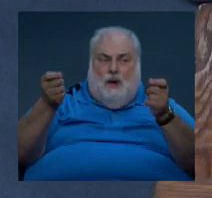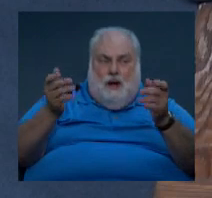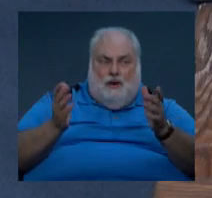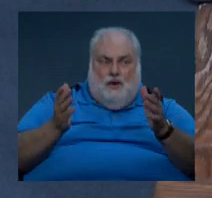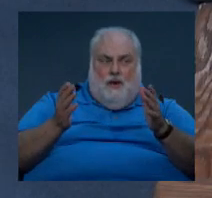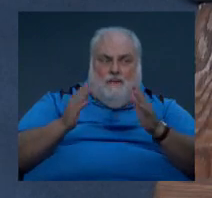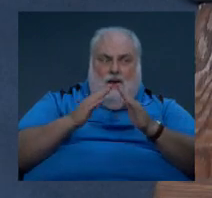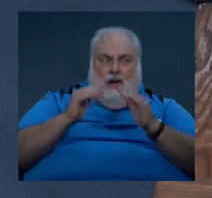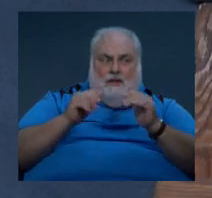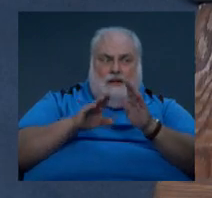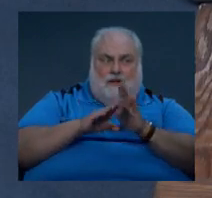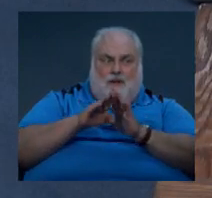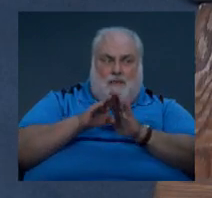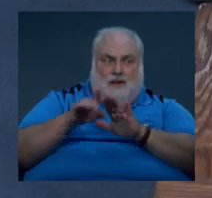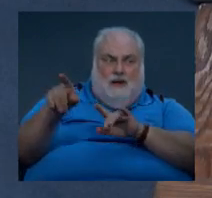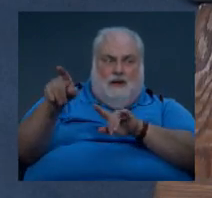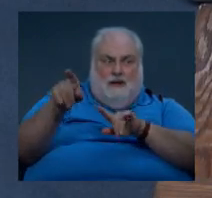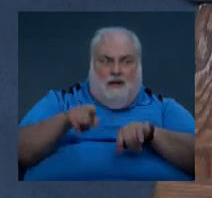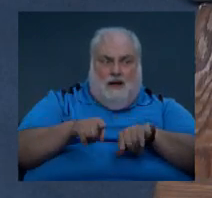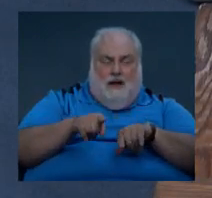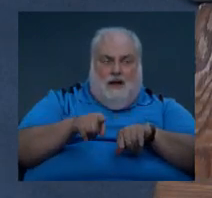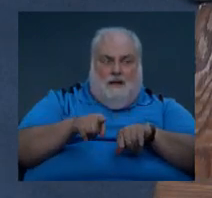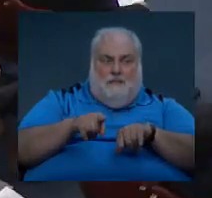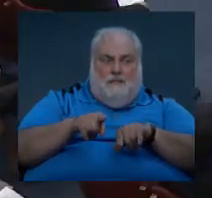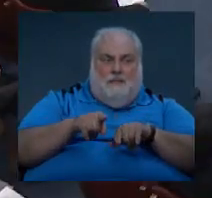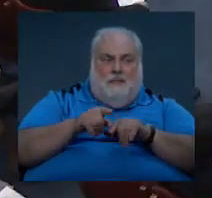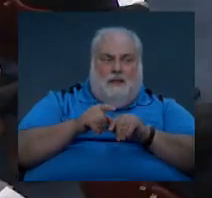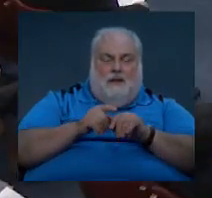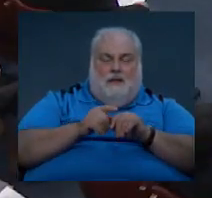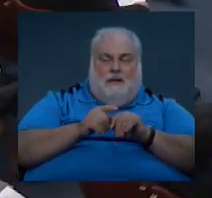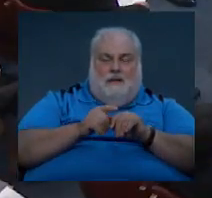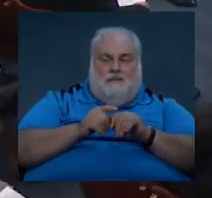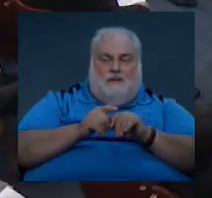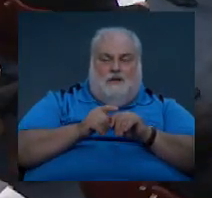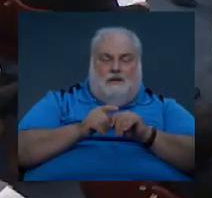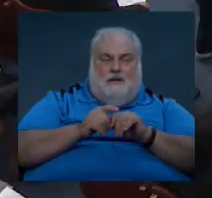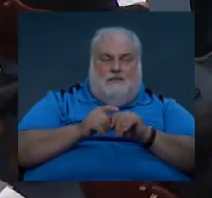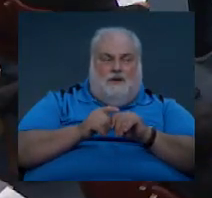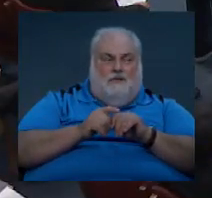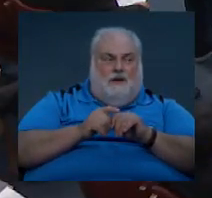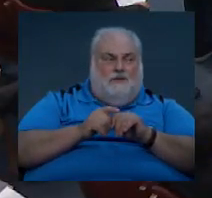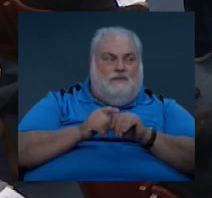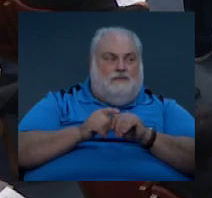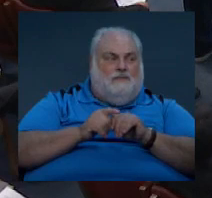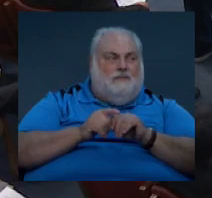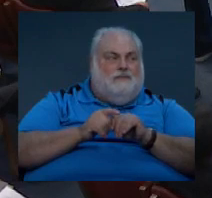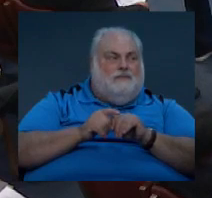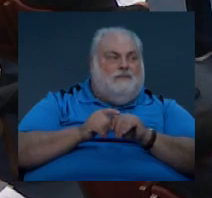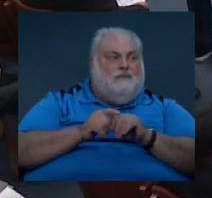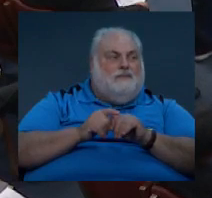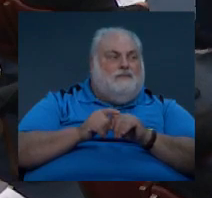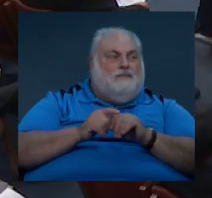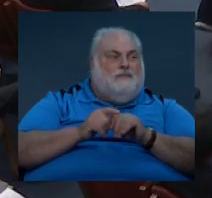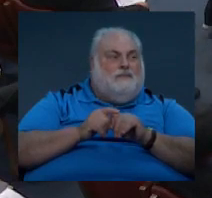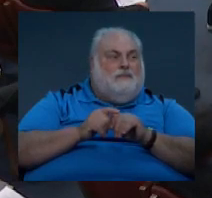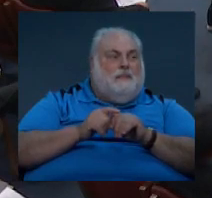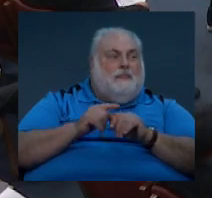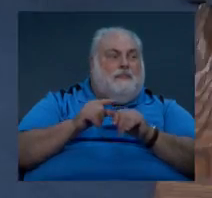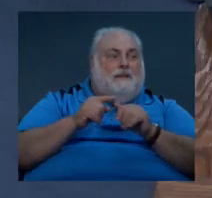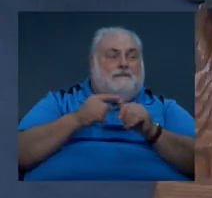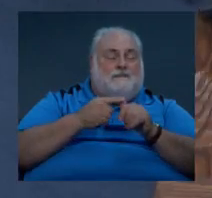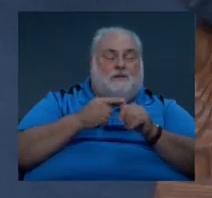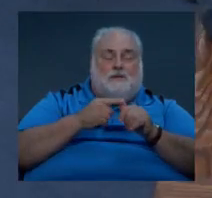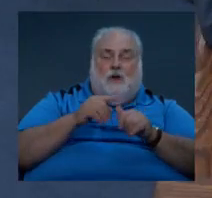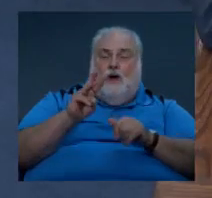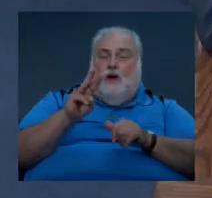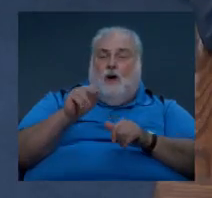few things while the Mayor's going to get the proclamation. Well, first, Director